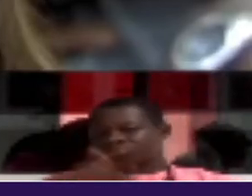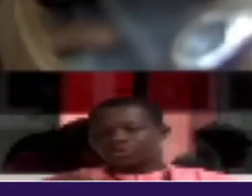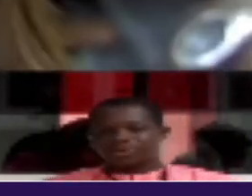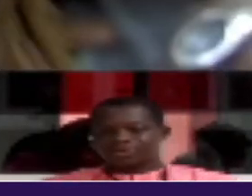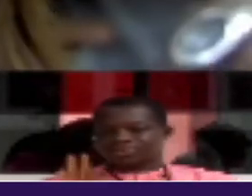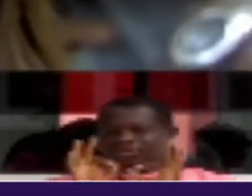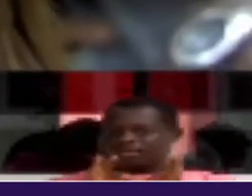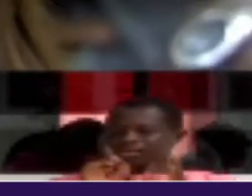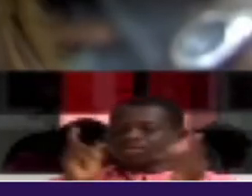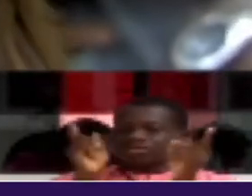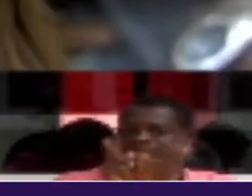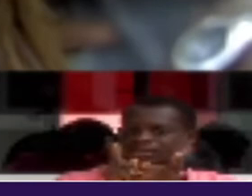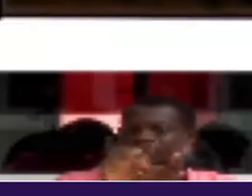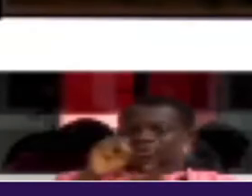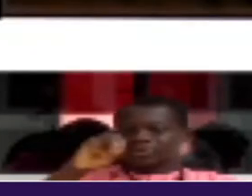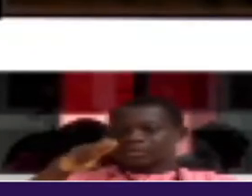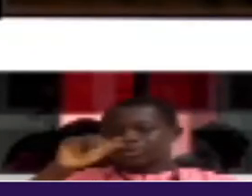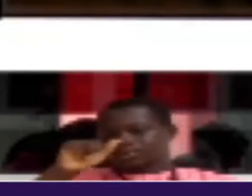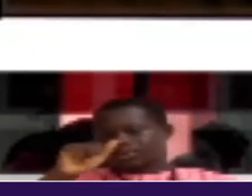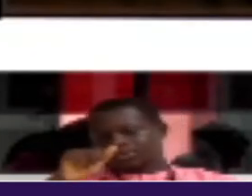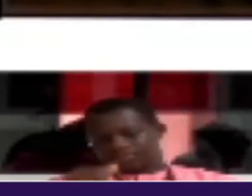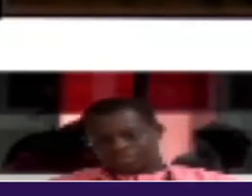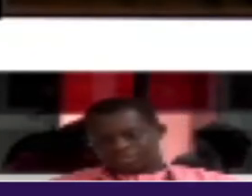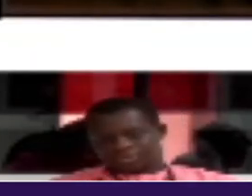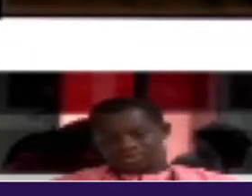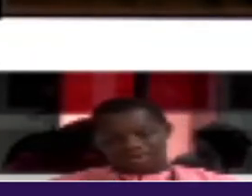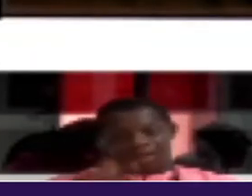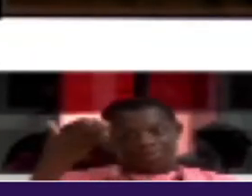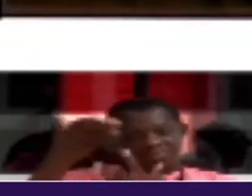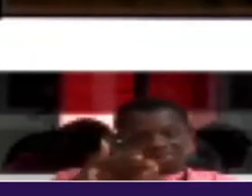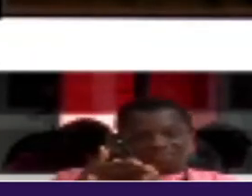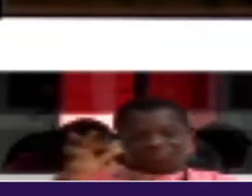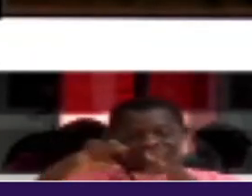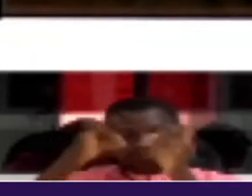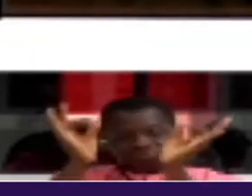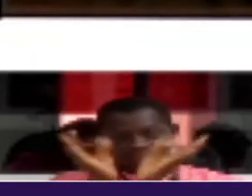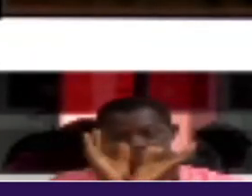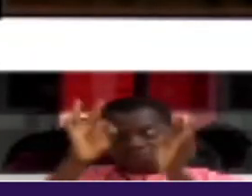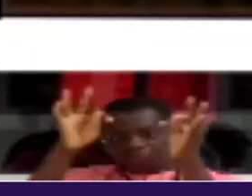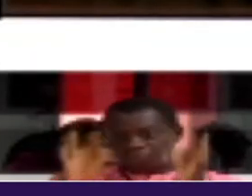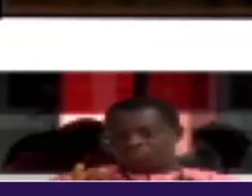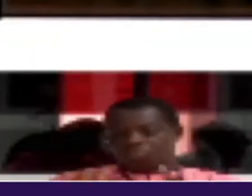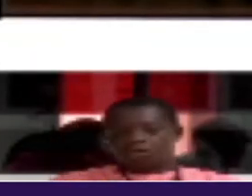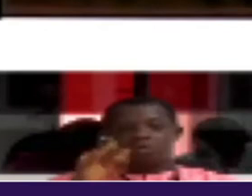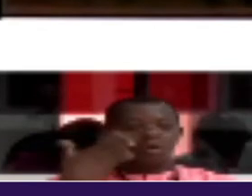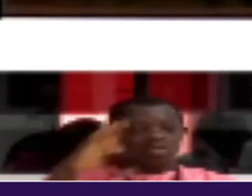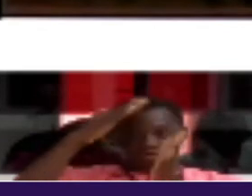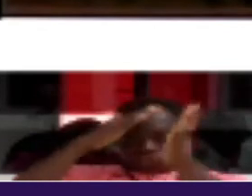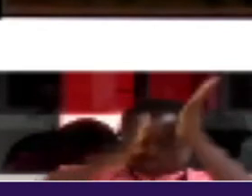It was, the team was formed, I believe, later part when some soldiers were brought